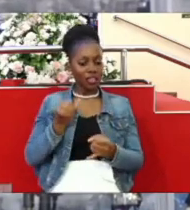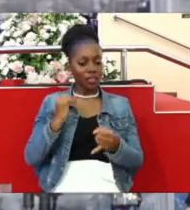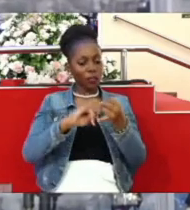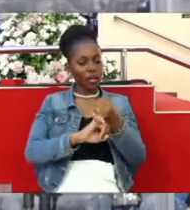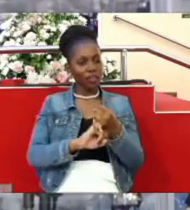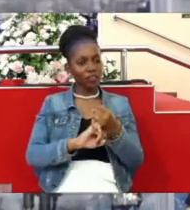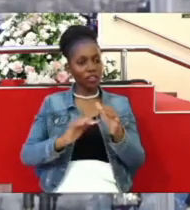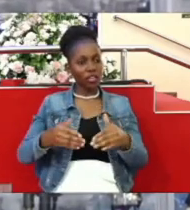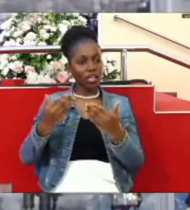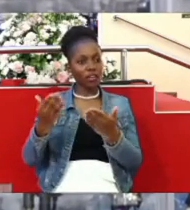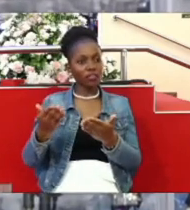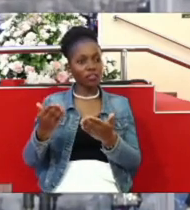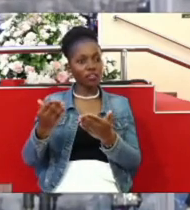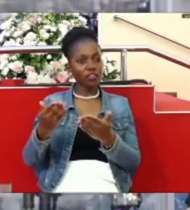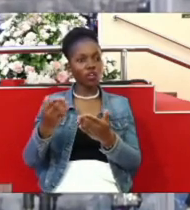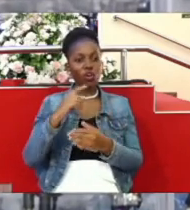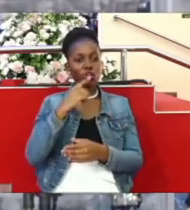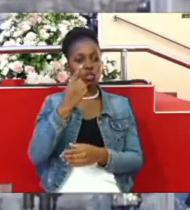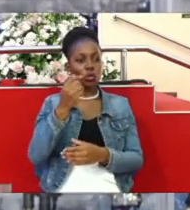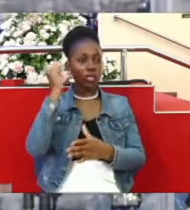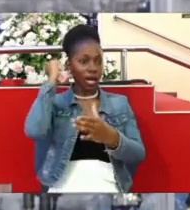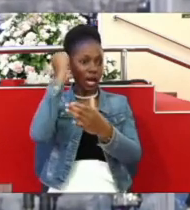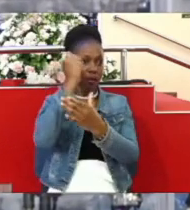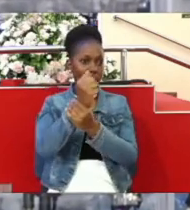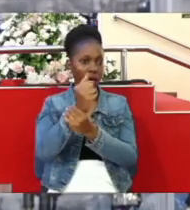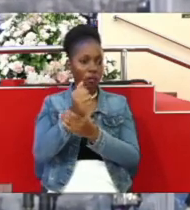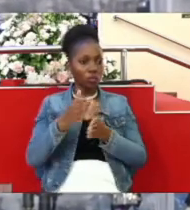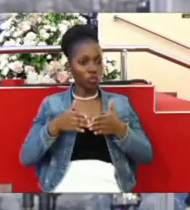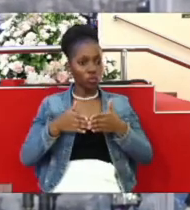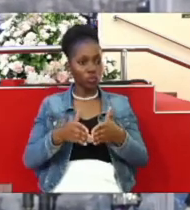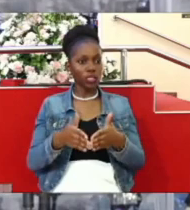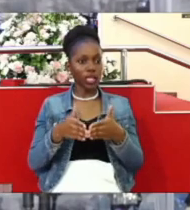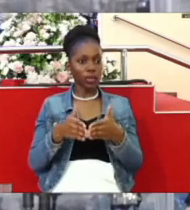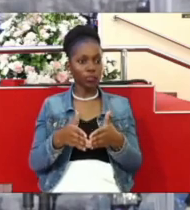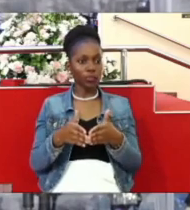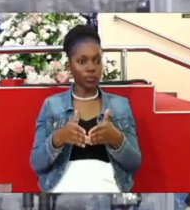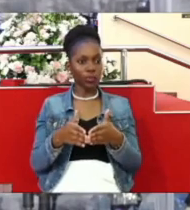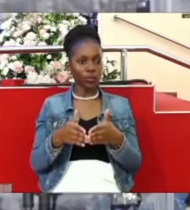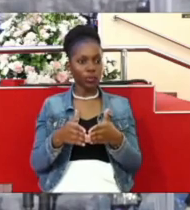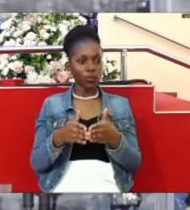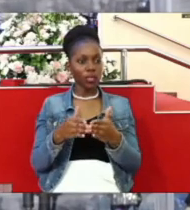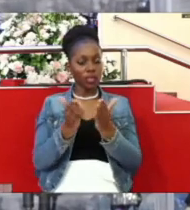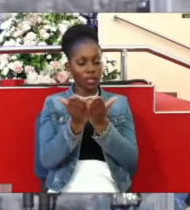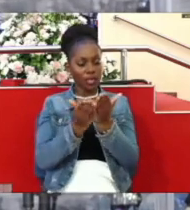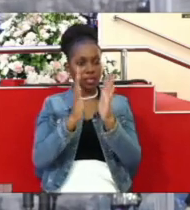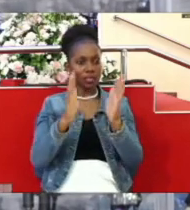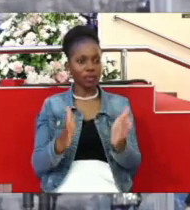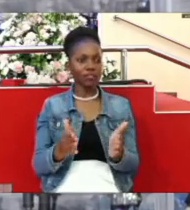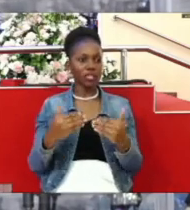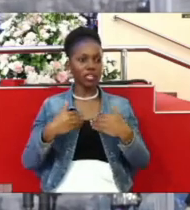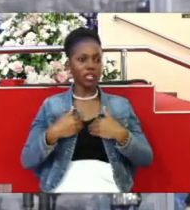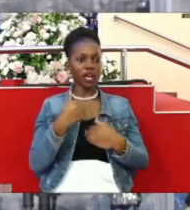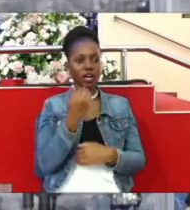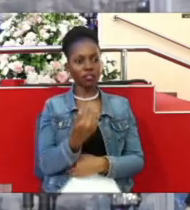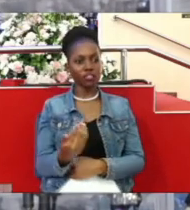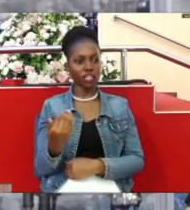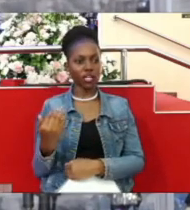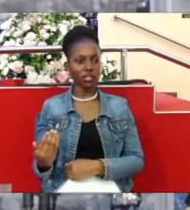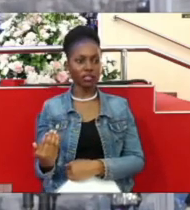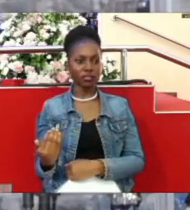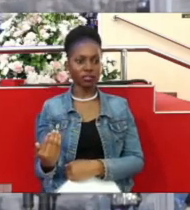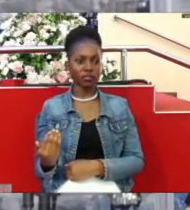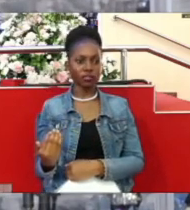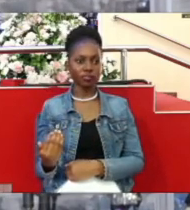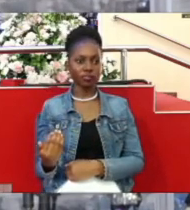and Hagar conceived. Kama vile Ibrahimu alikubali yale mawazo na maneno ya Sarai. Abraham did